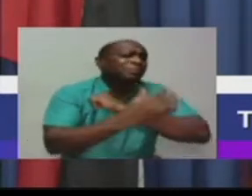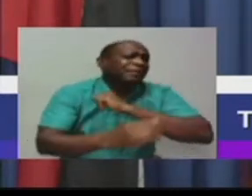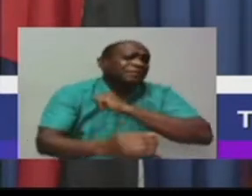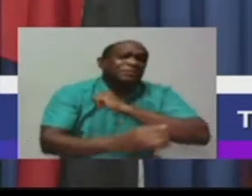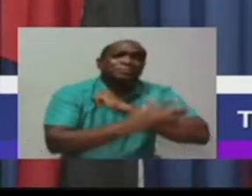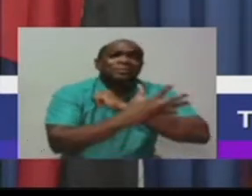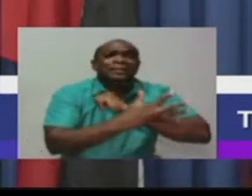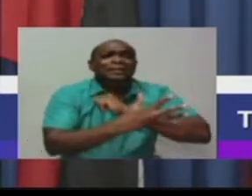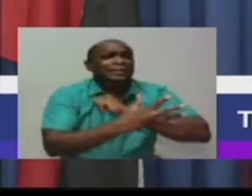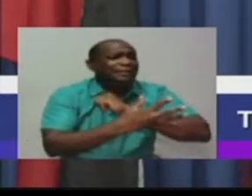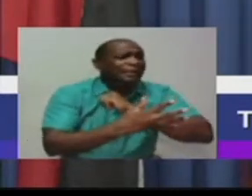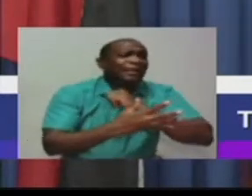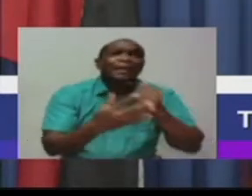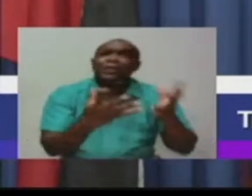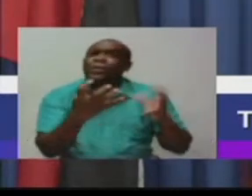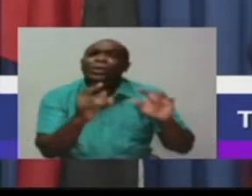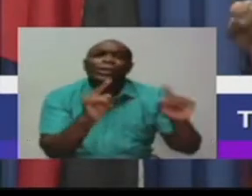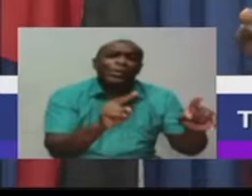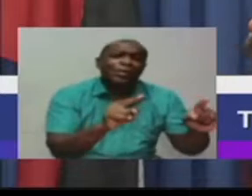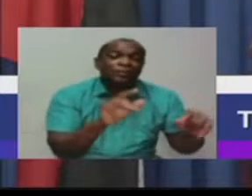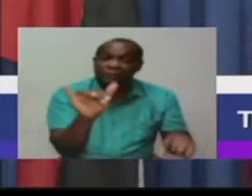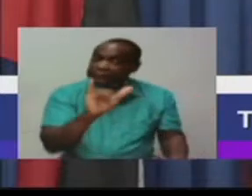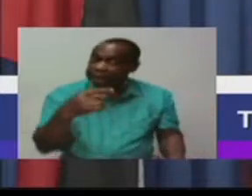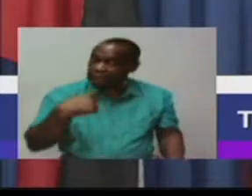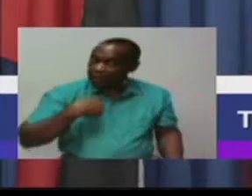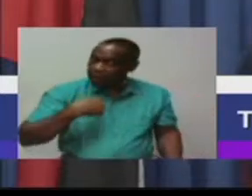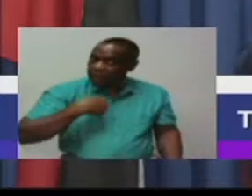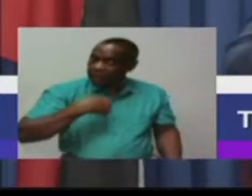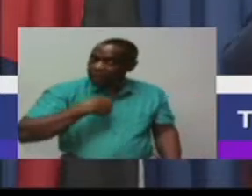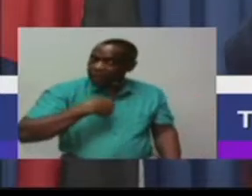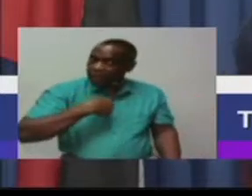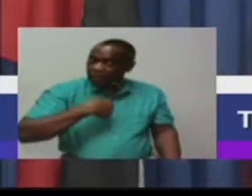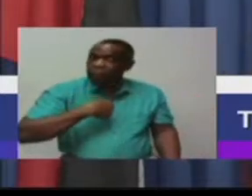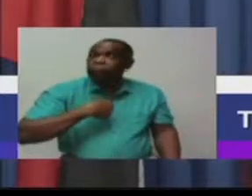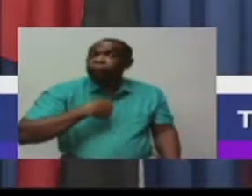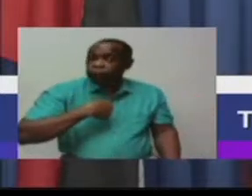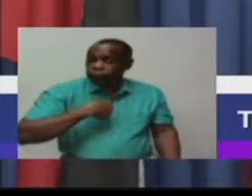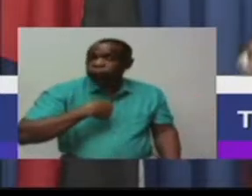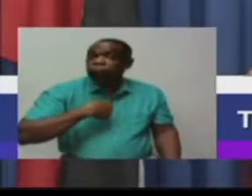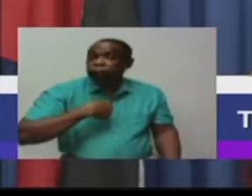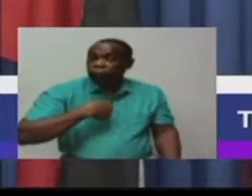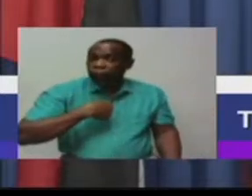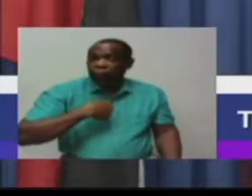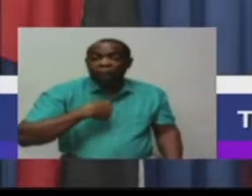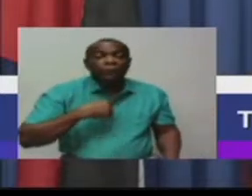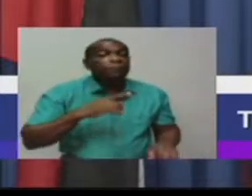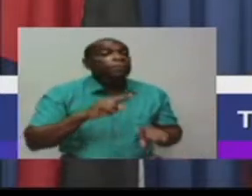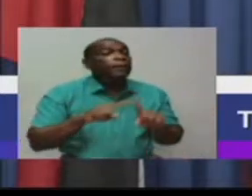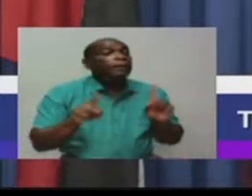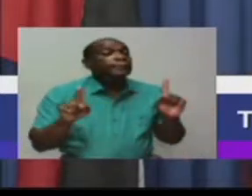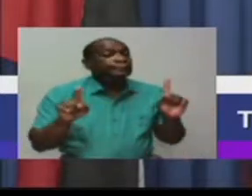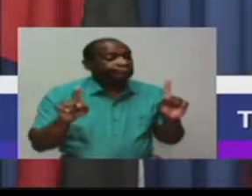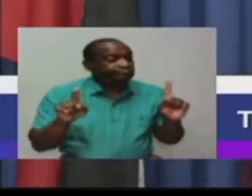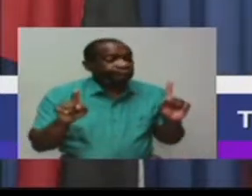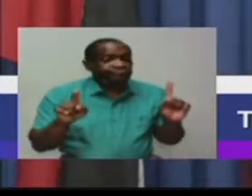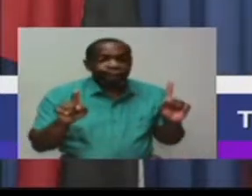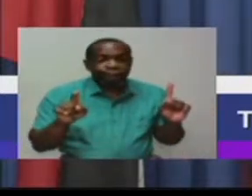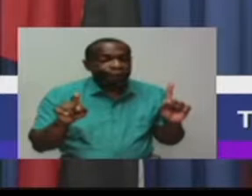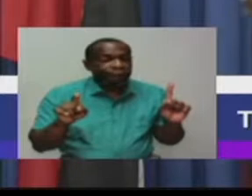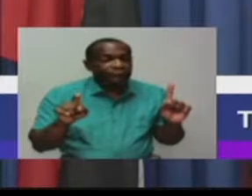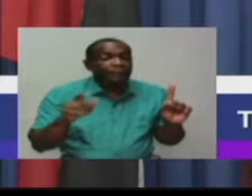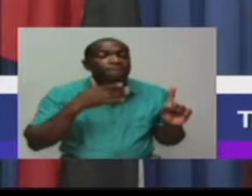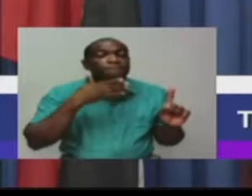as we are able to give you that relief, but let us not demand that relief now and pay the price of